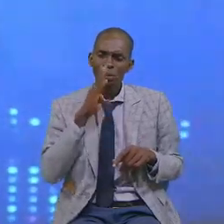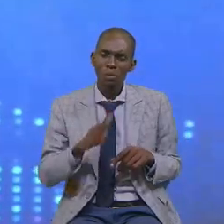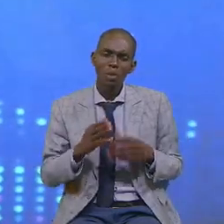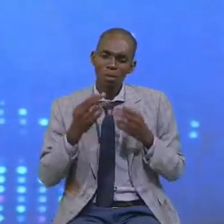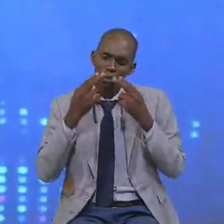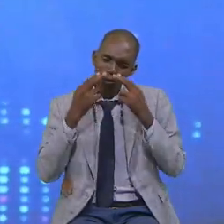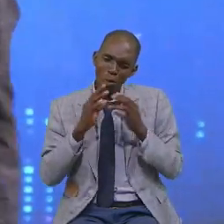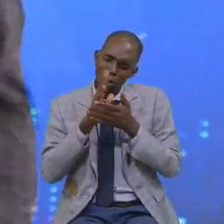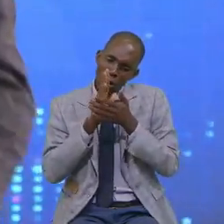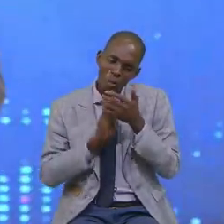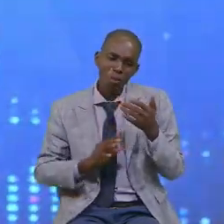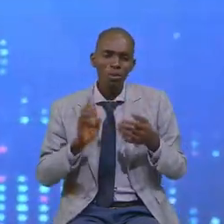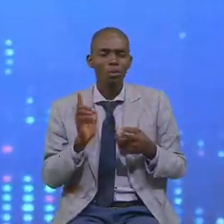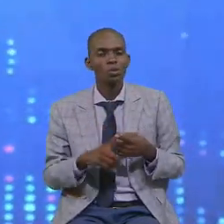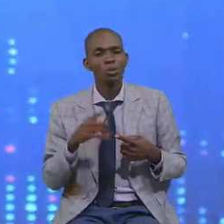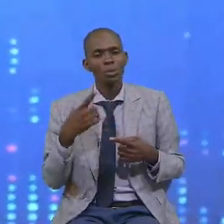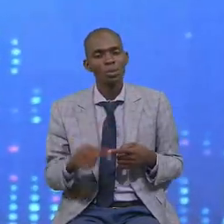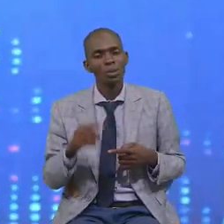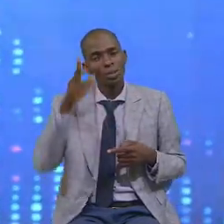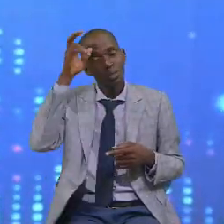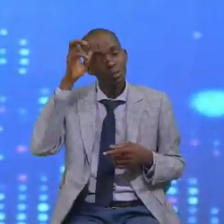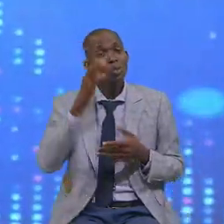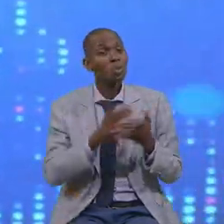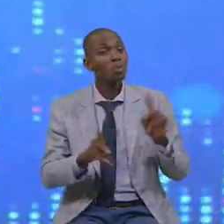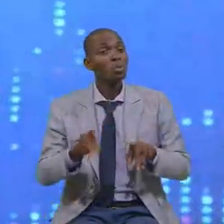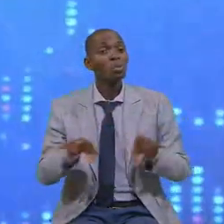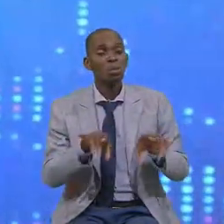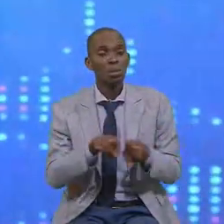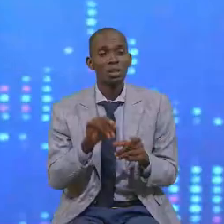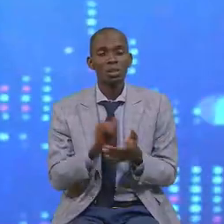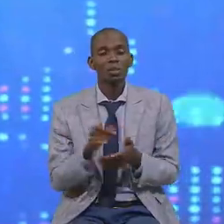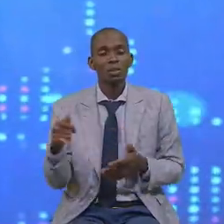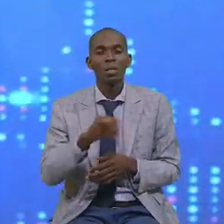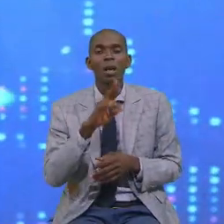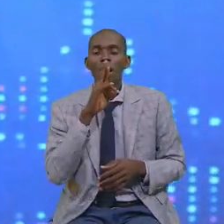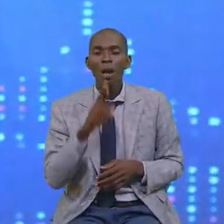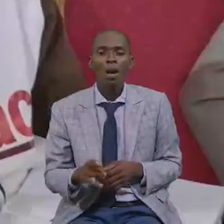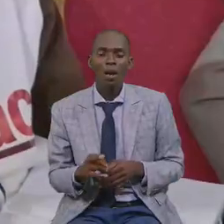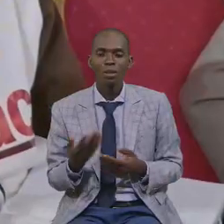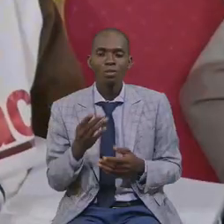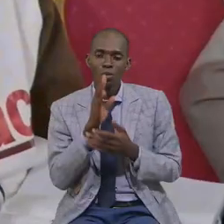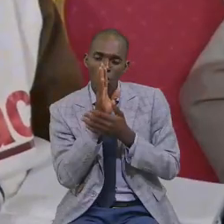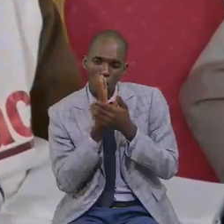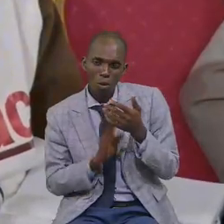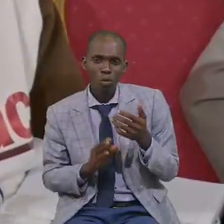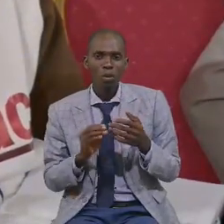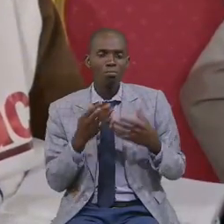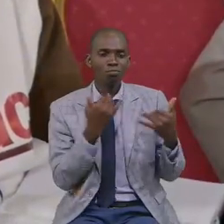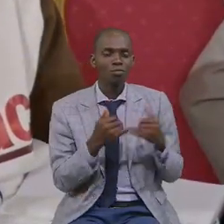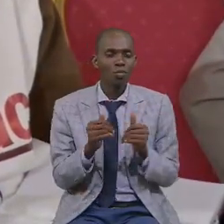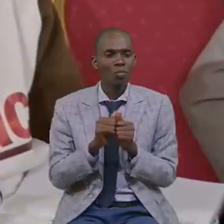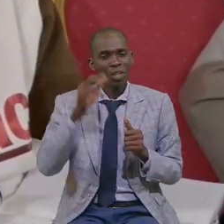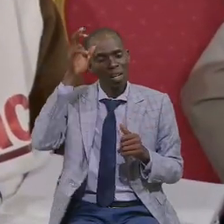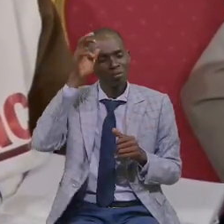That's how some people do. They are gentle to the devil. Enough is enough. They